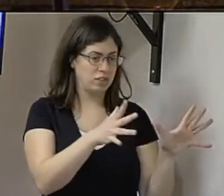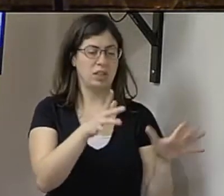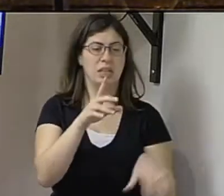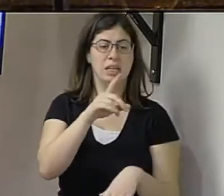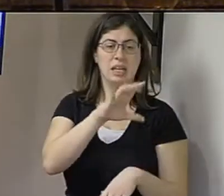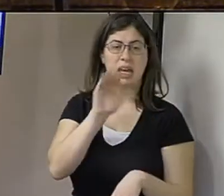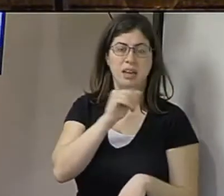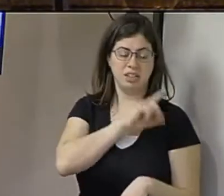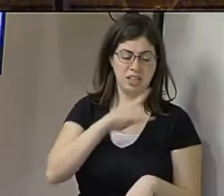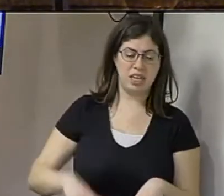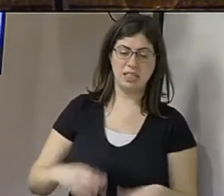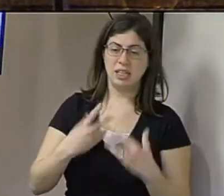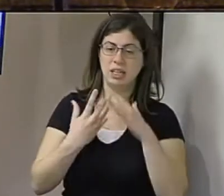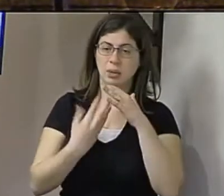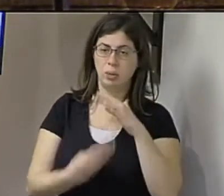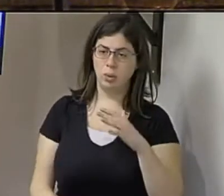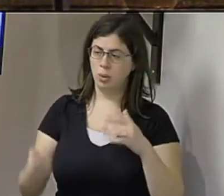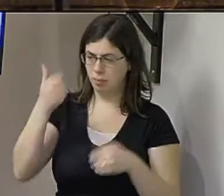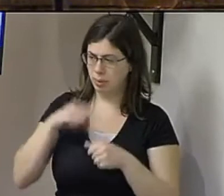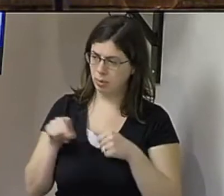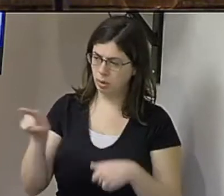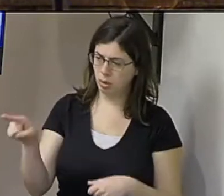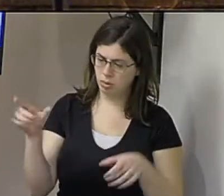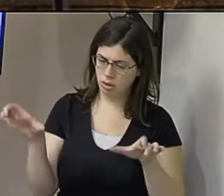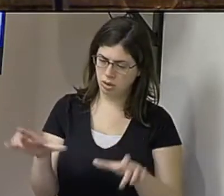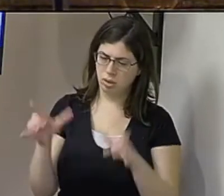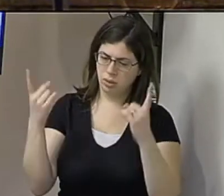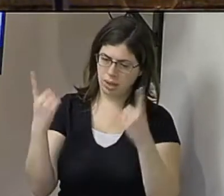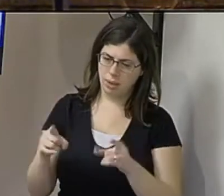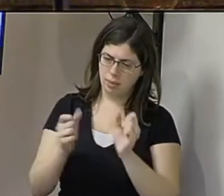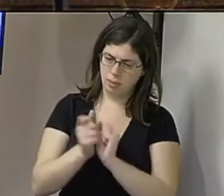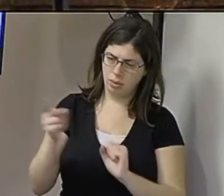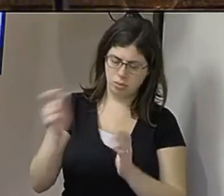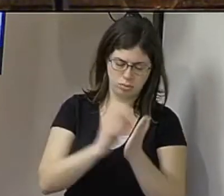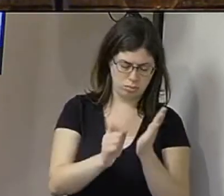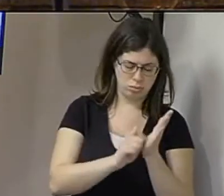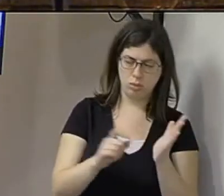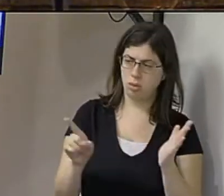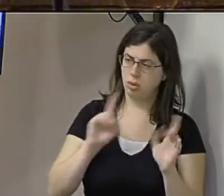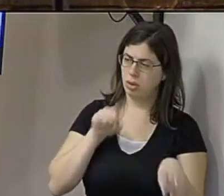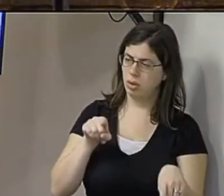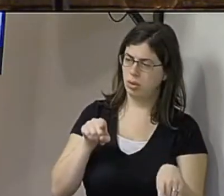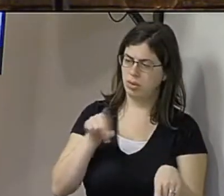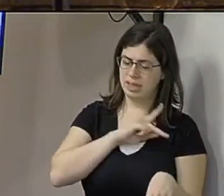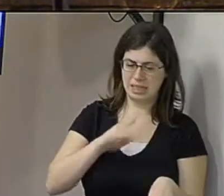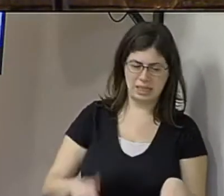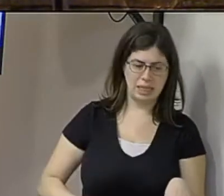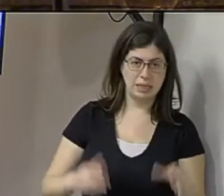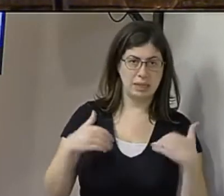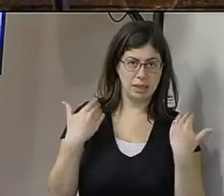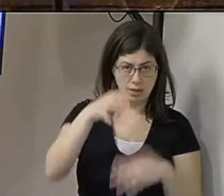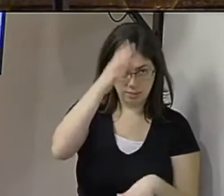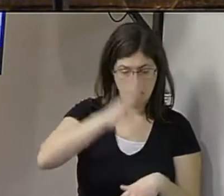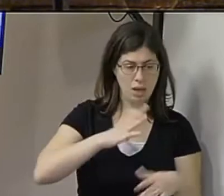Ahasuerus had abated, he remembered Vashti and what she had done and what had been decreed against her. Then the king's young men